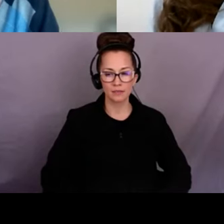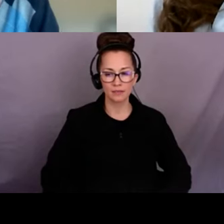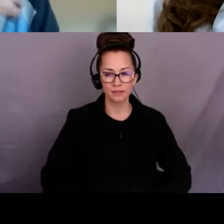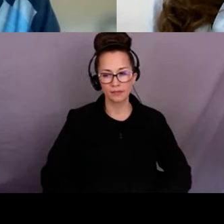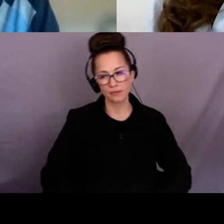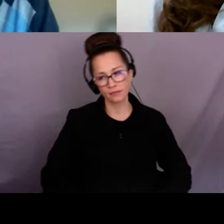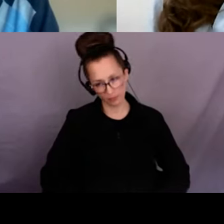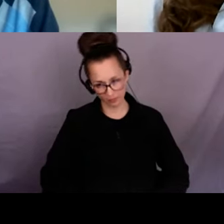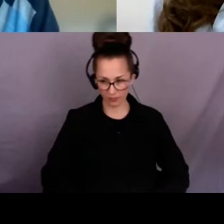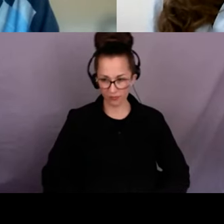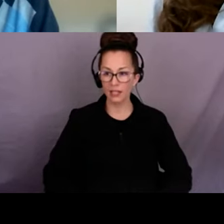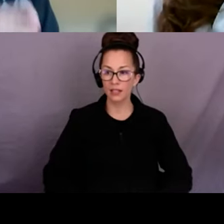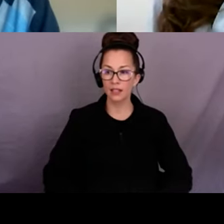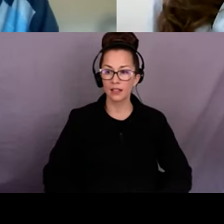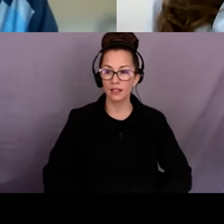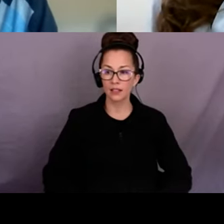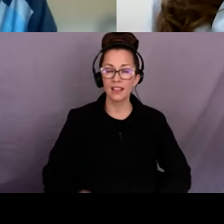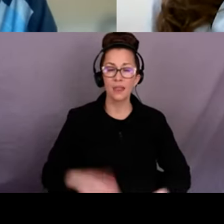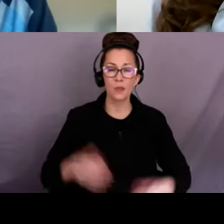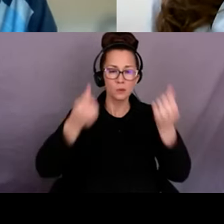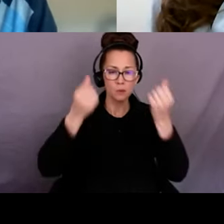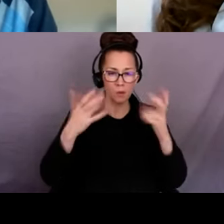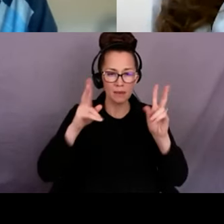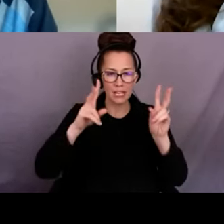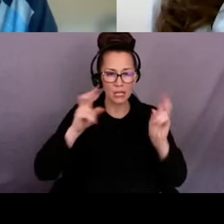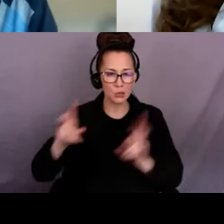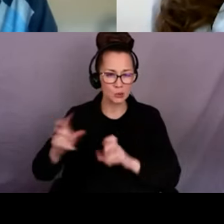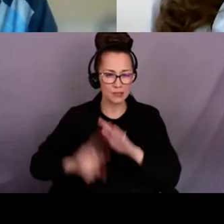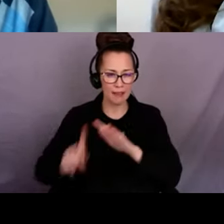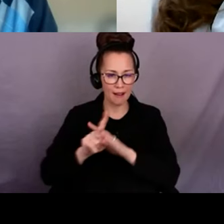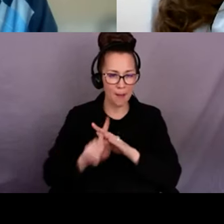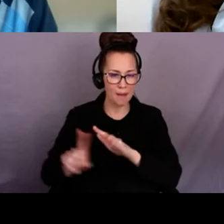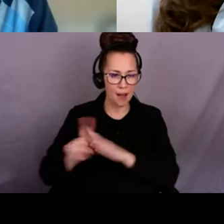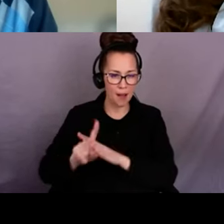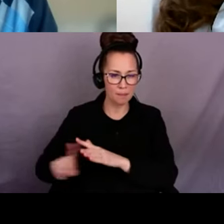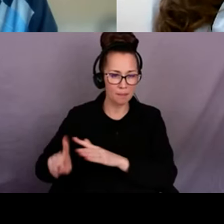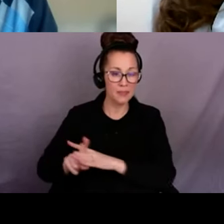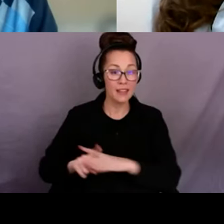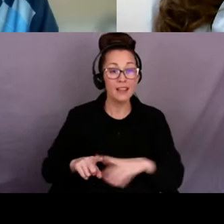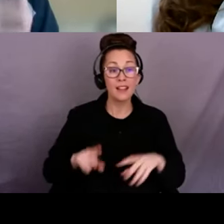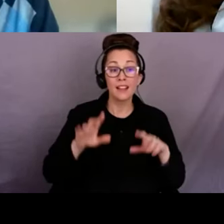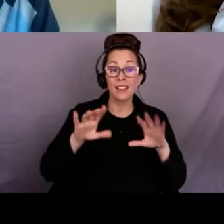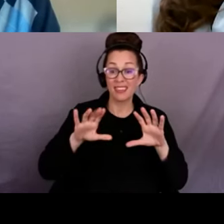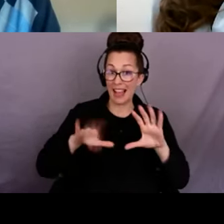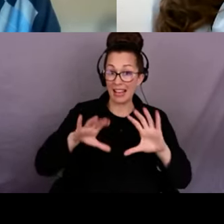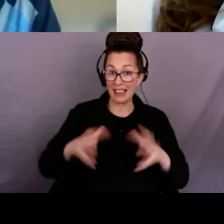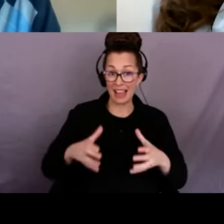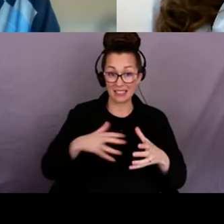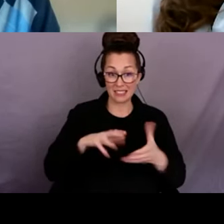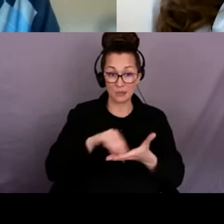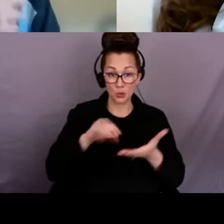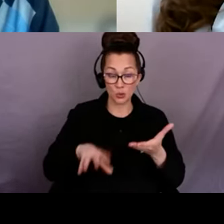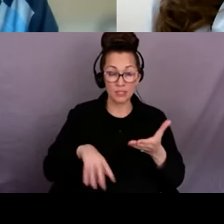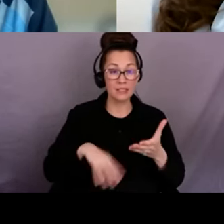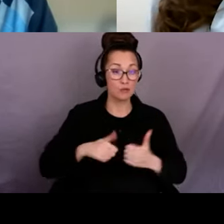there are so many issues that come up. The class, you know, led the formation of the system. The class, as